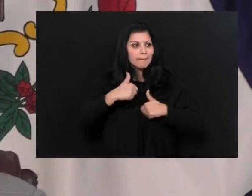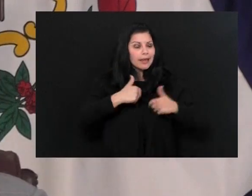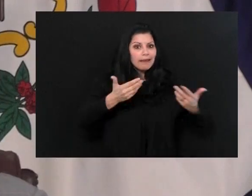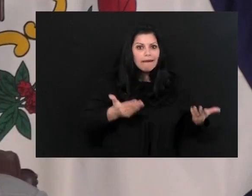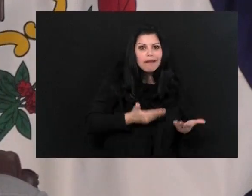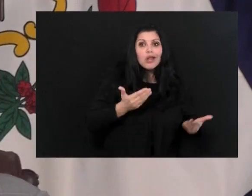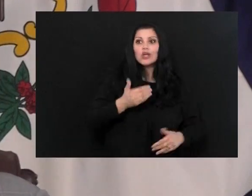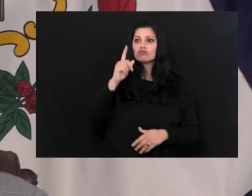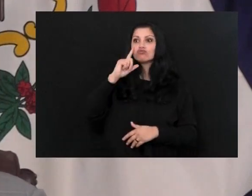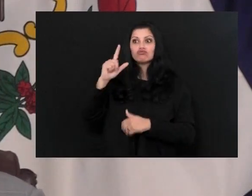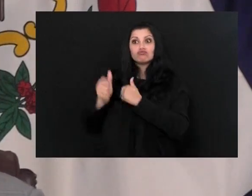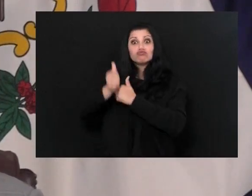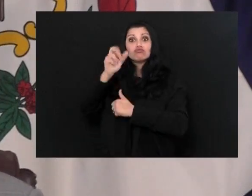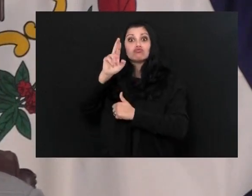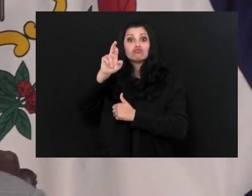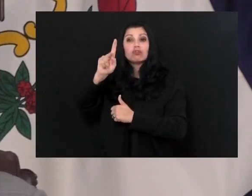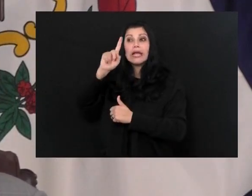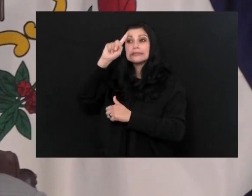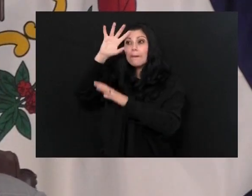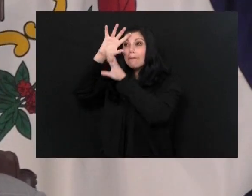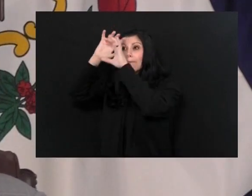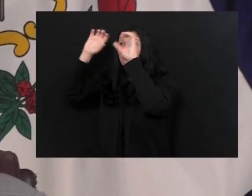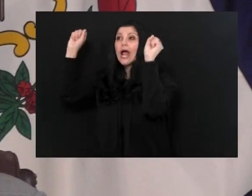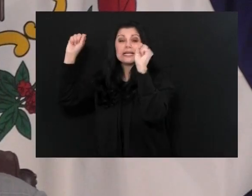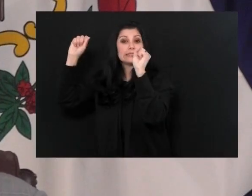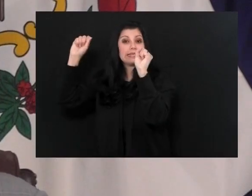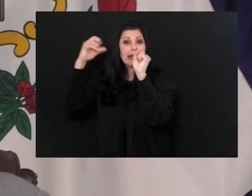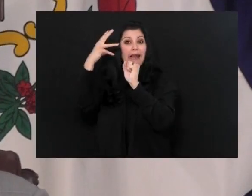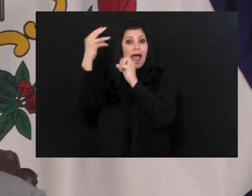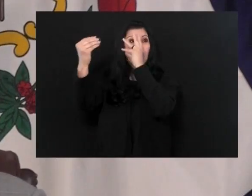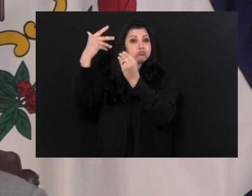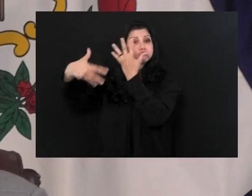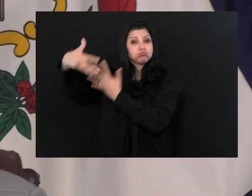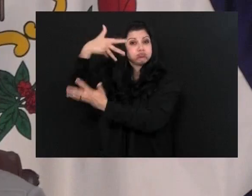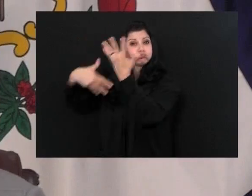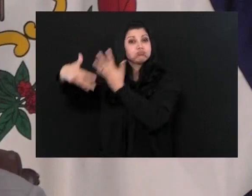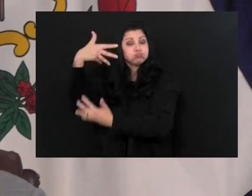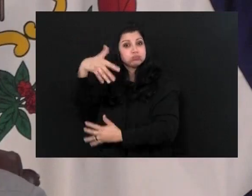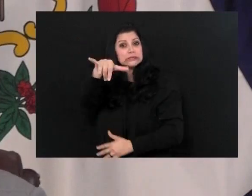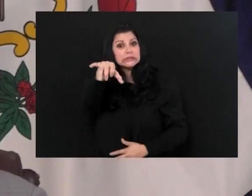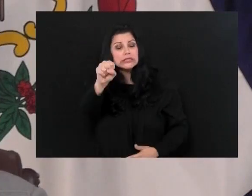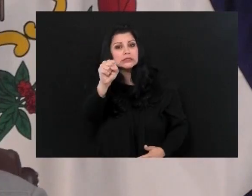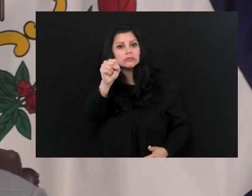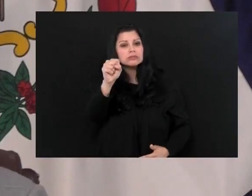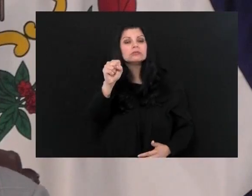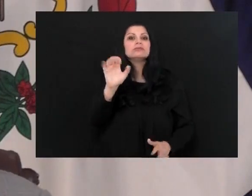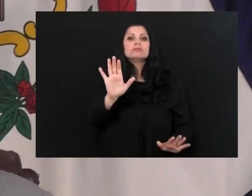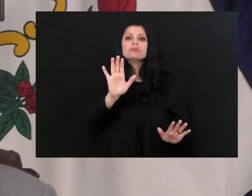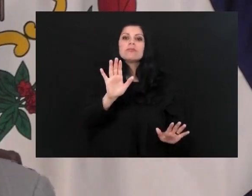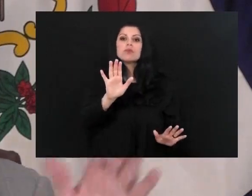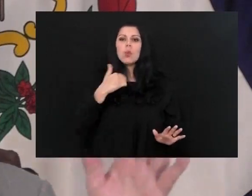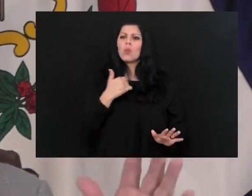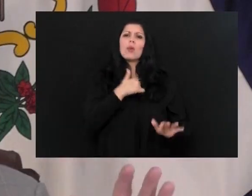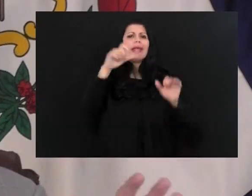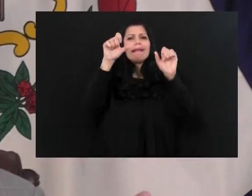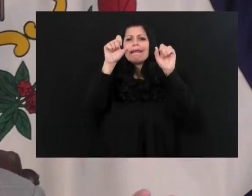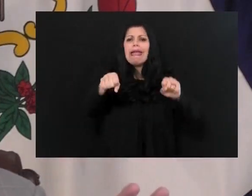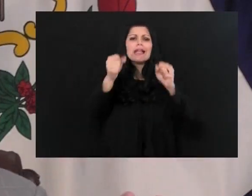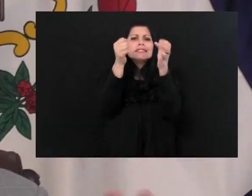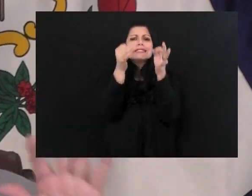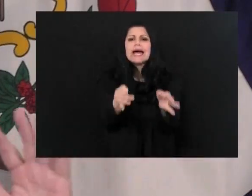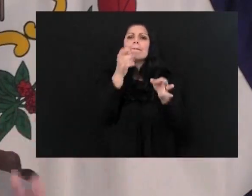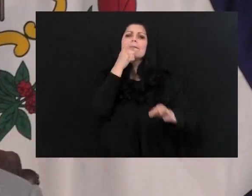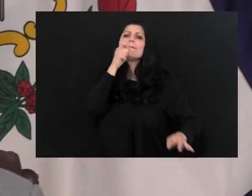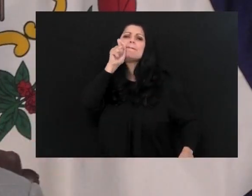president. There's a level of risk everywhere. Now, we can make the decision to shut the whole state